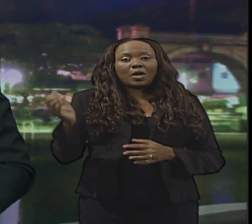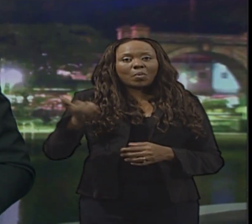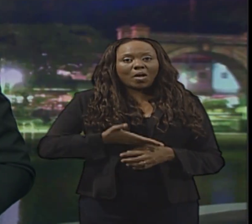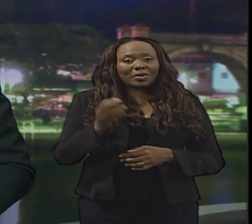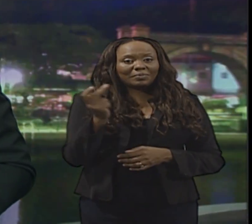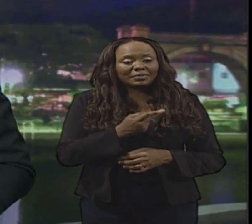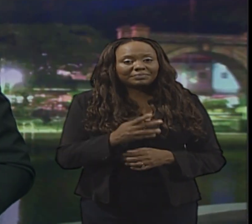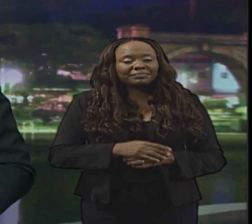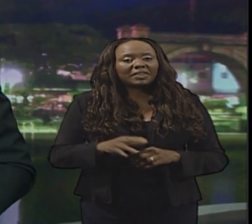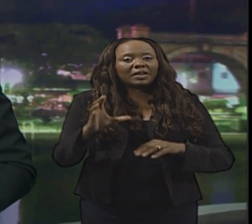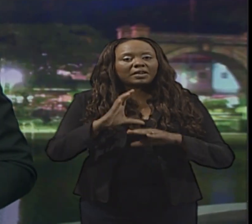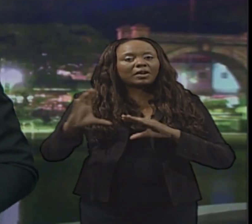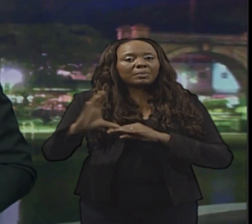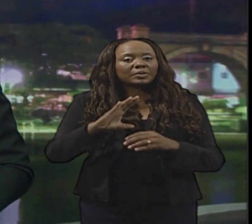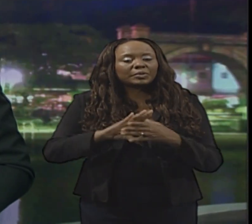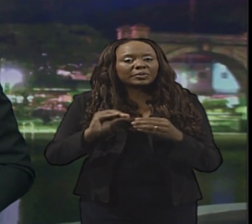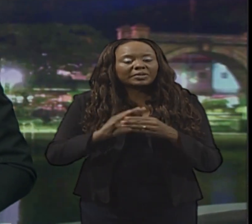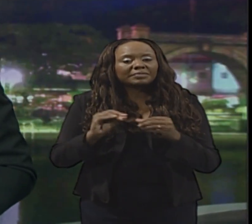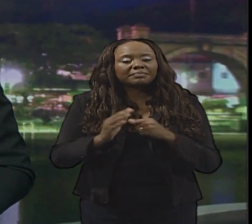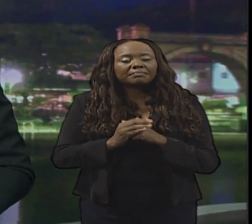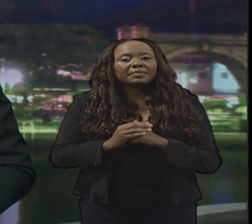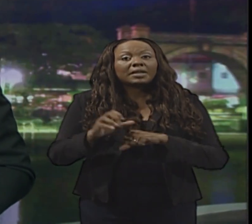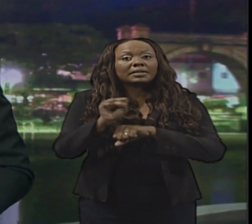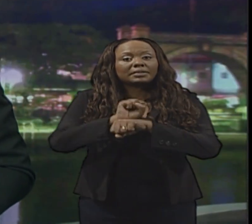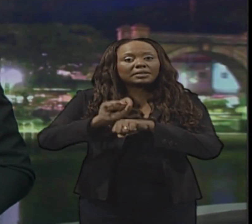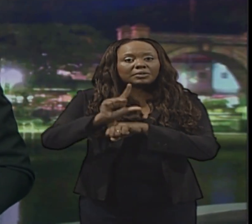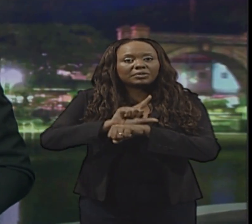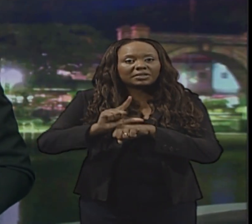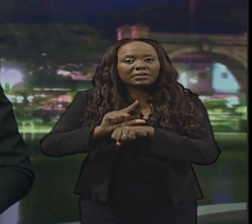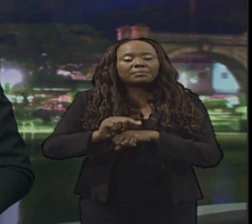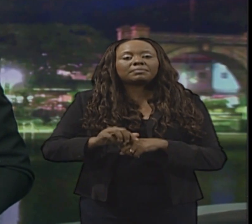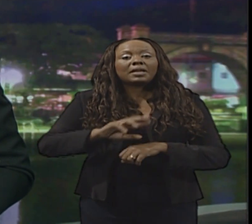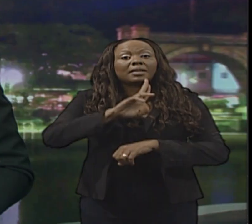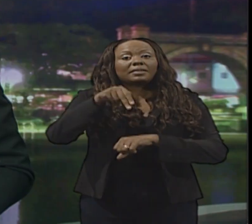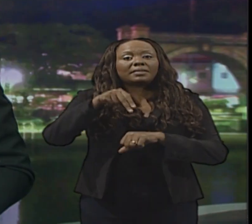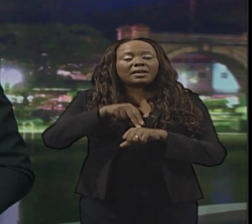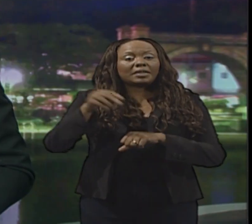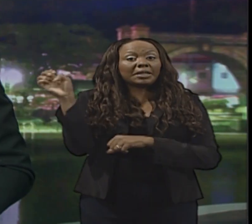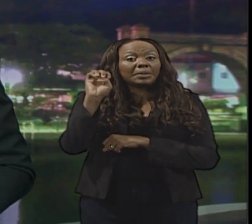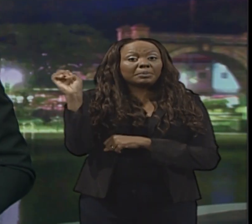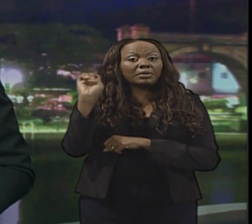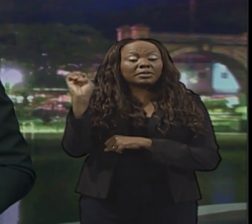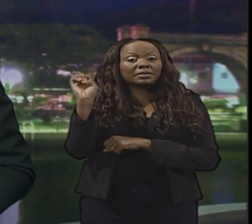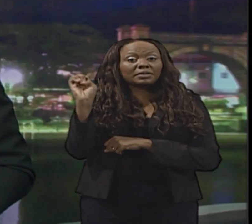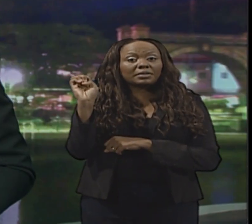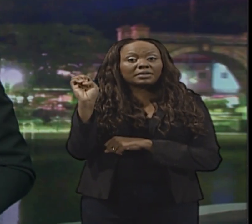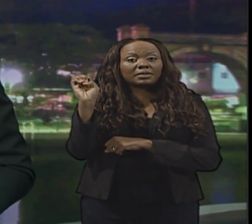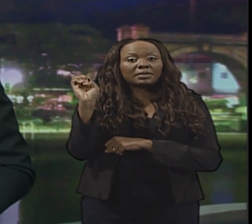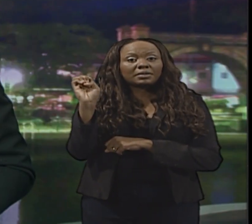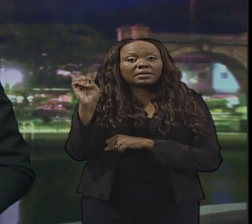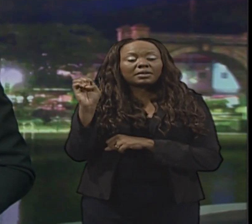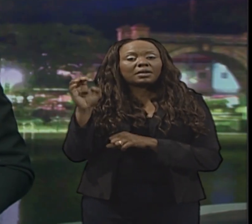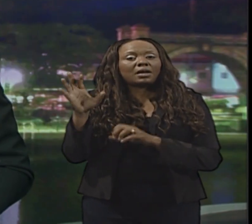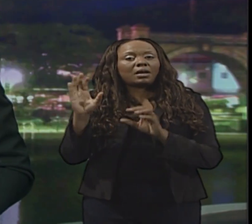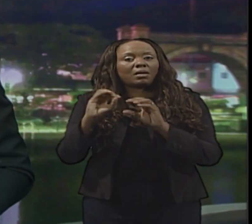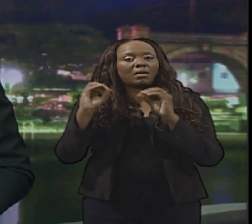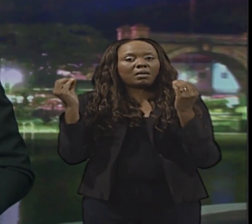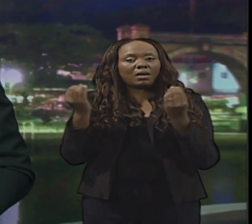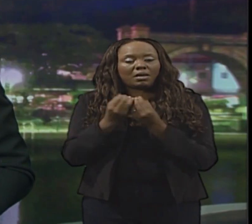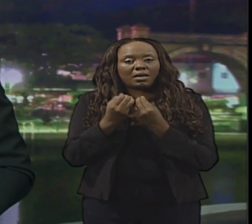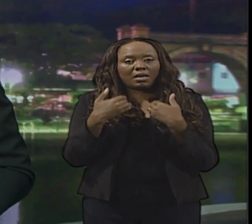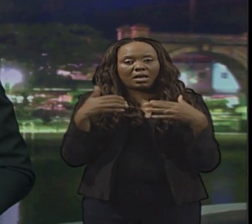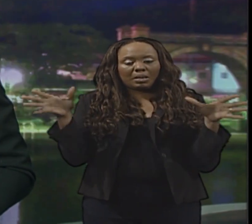Welcome back. In news from the region, in St. Lucia, the National Emergency Management Organization, or NEMO, held a shelter management training session